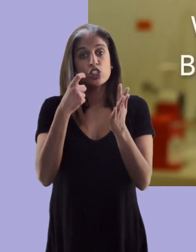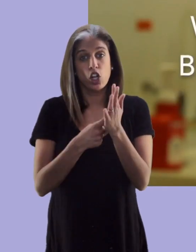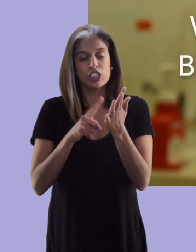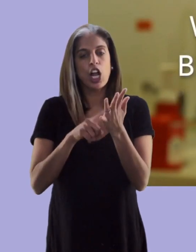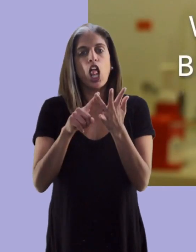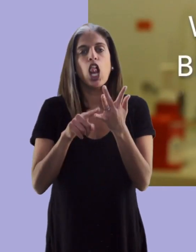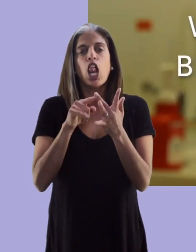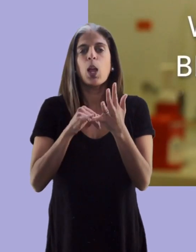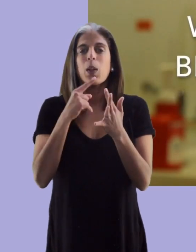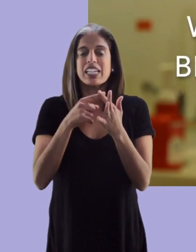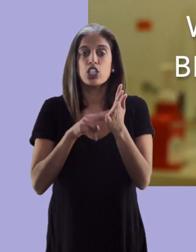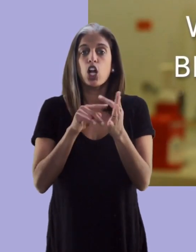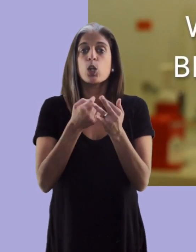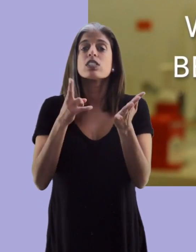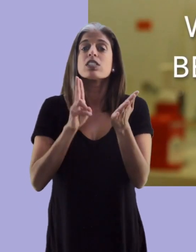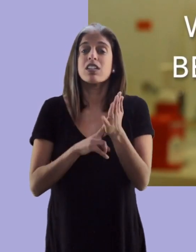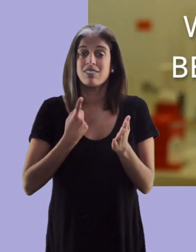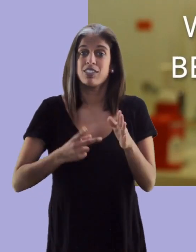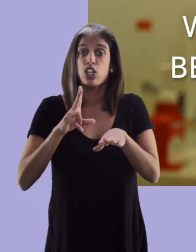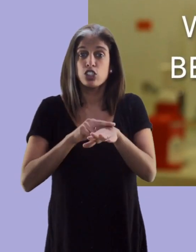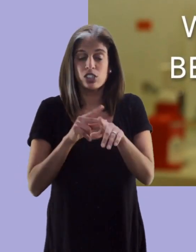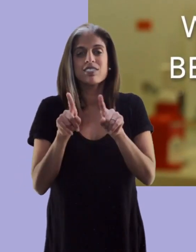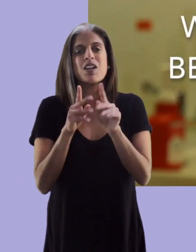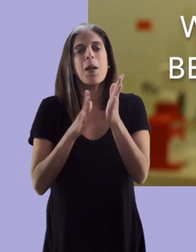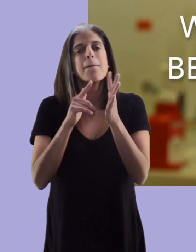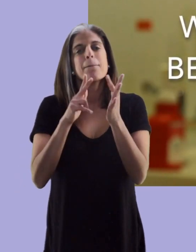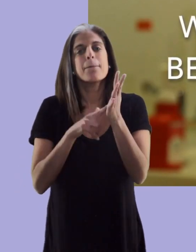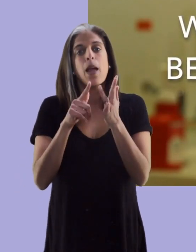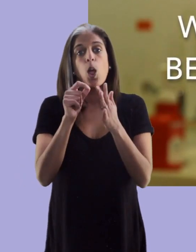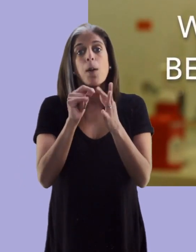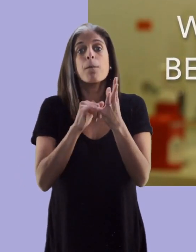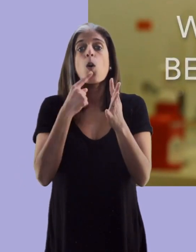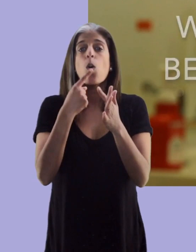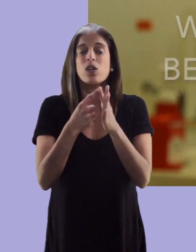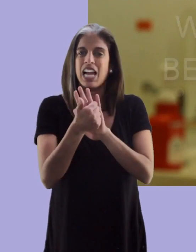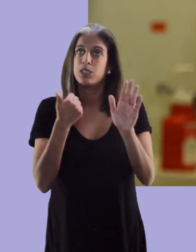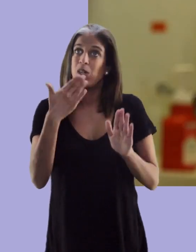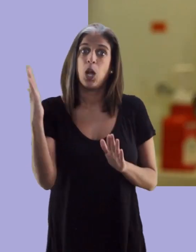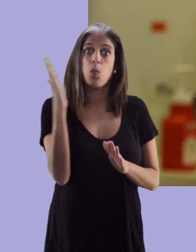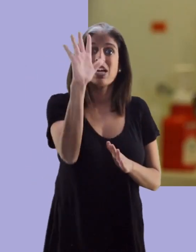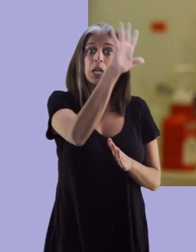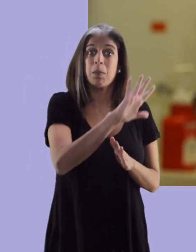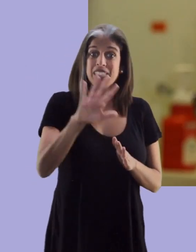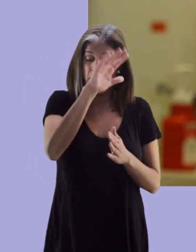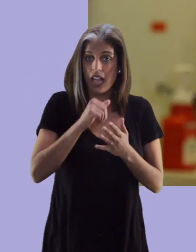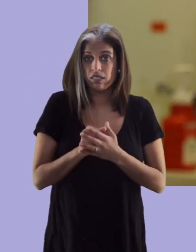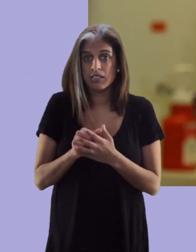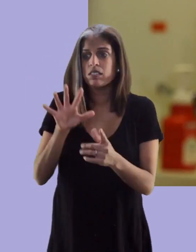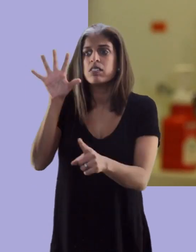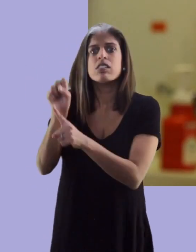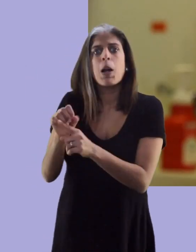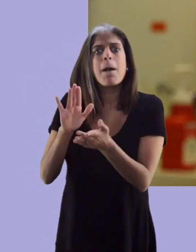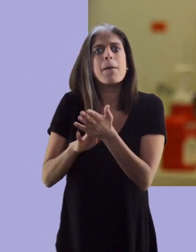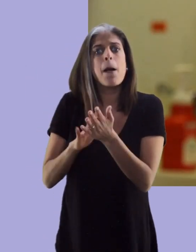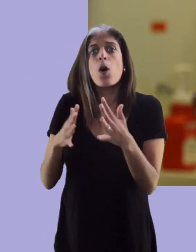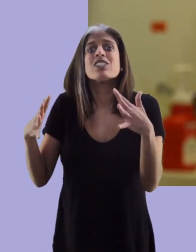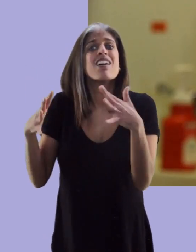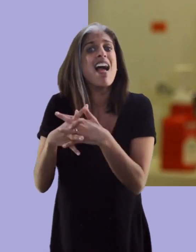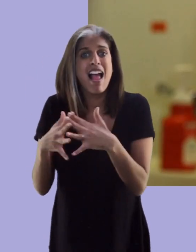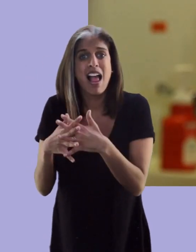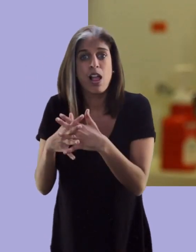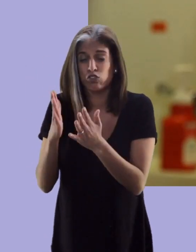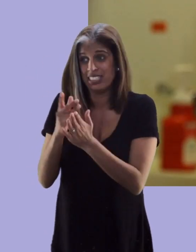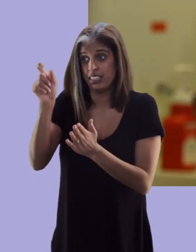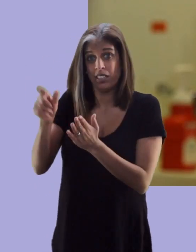I'm Dr. Louise Newson. I'm a GP and a menopause expert in West Midlands. So the menopause is actually a